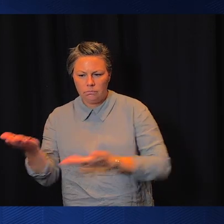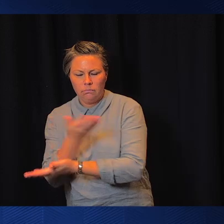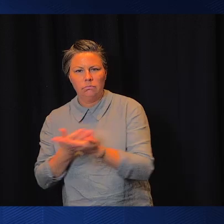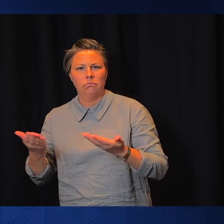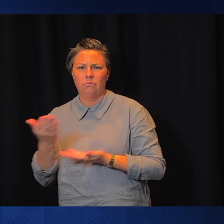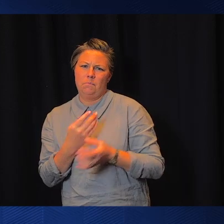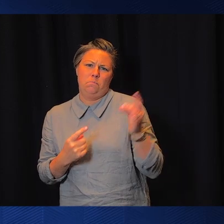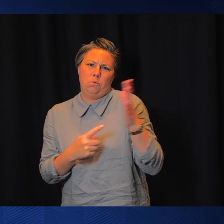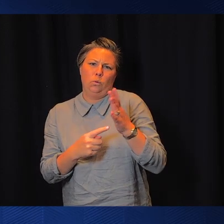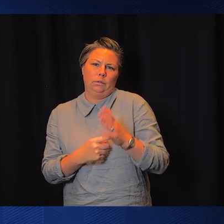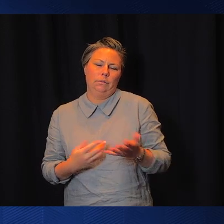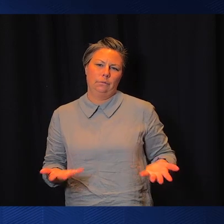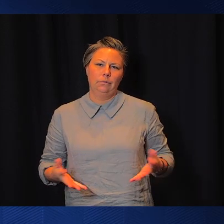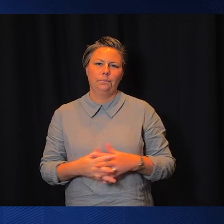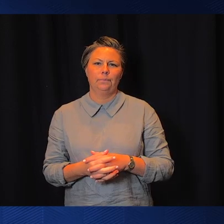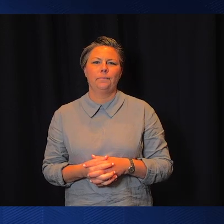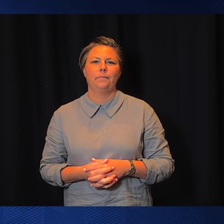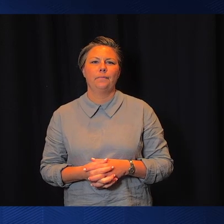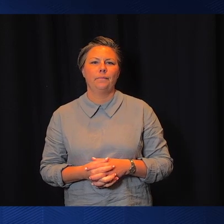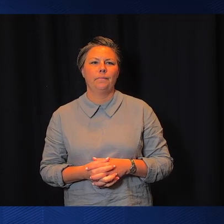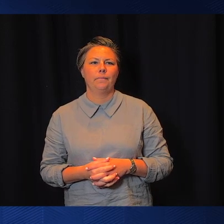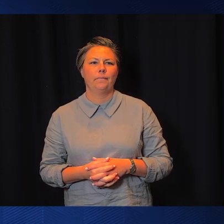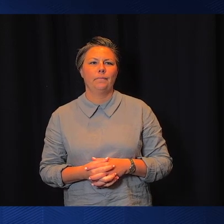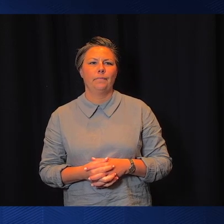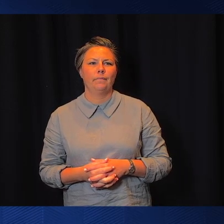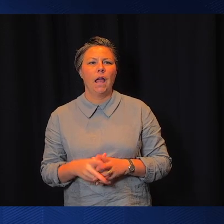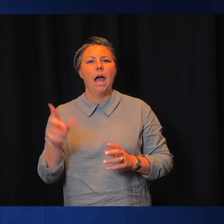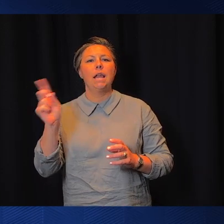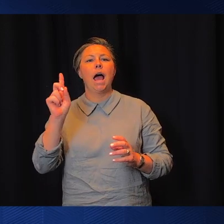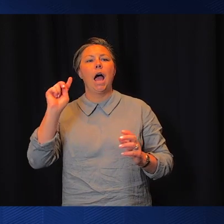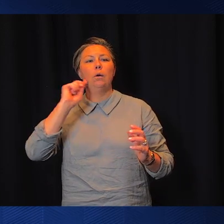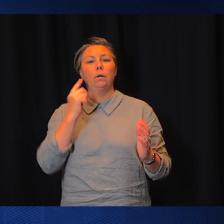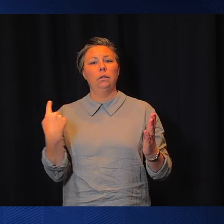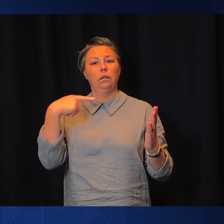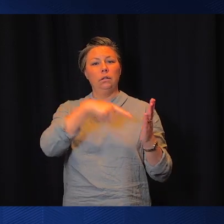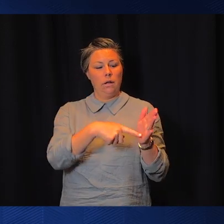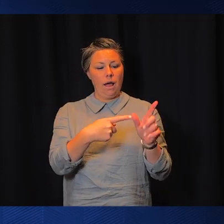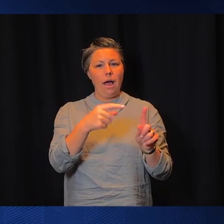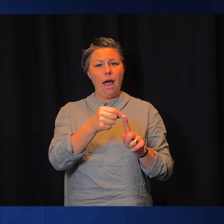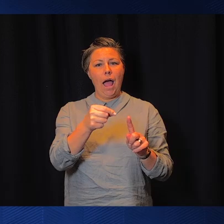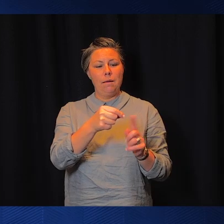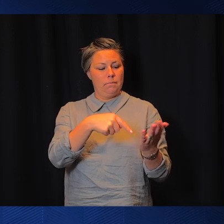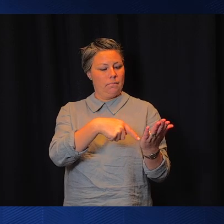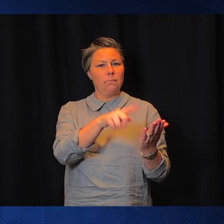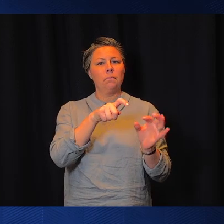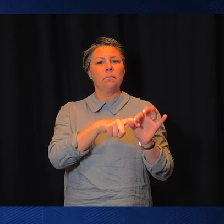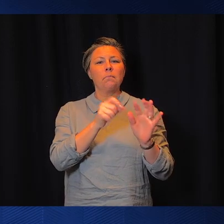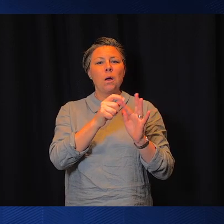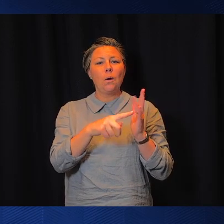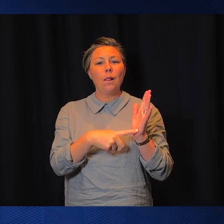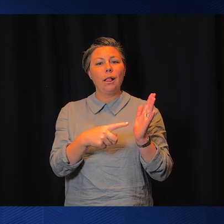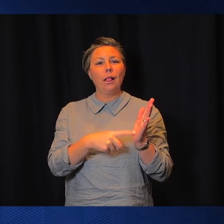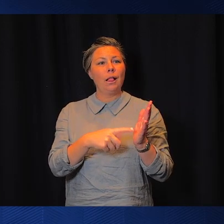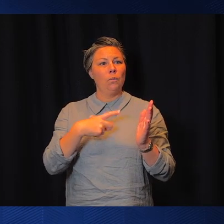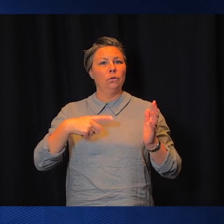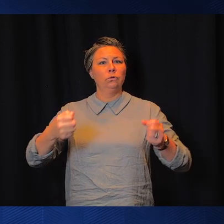important things we can do. On that, I would love to just pop back to the poll, if we're able to pull it up and just look at the results of the